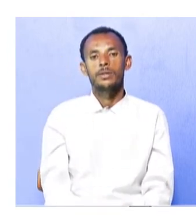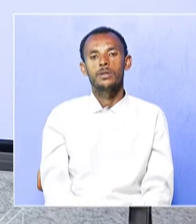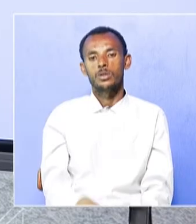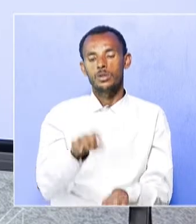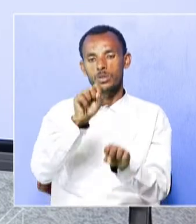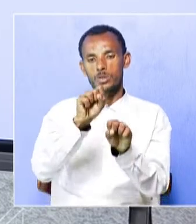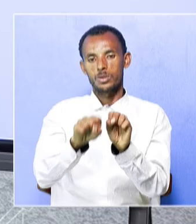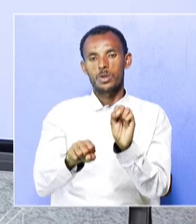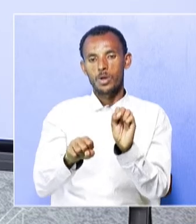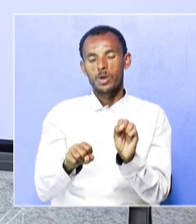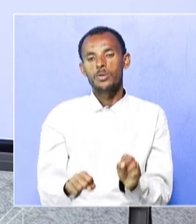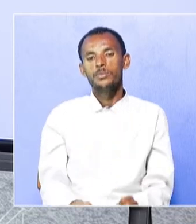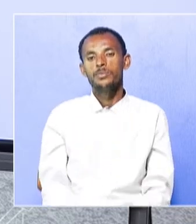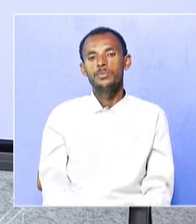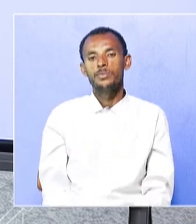So